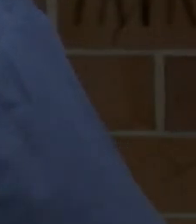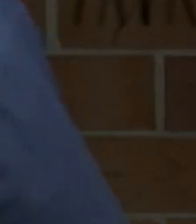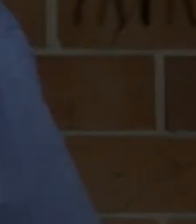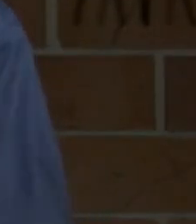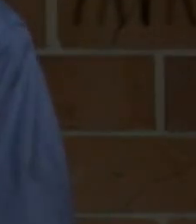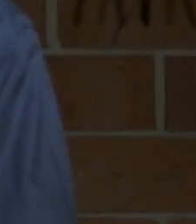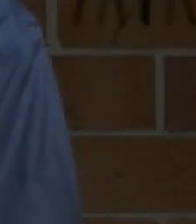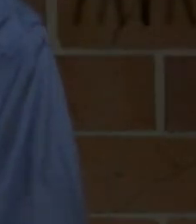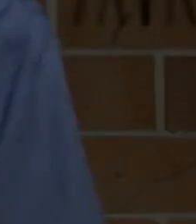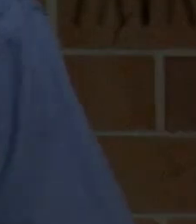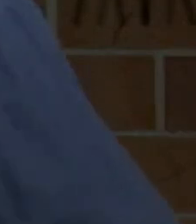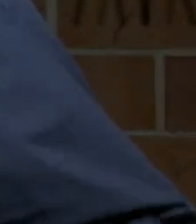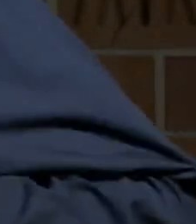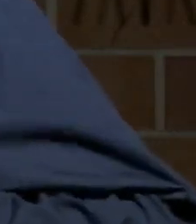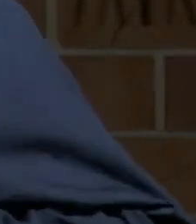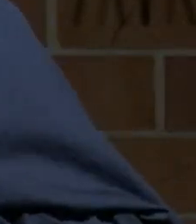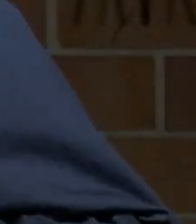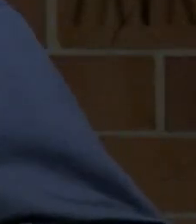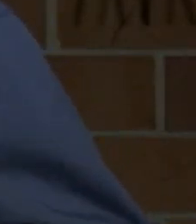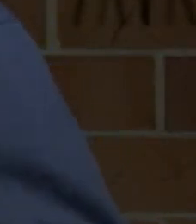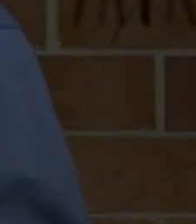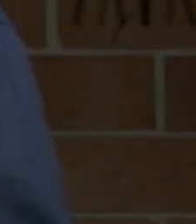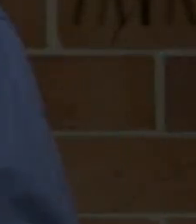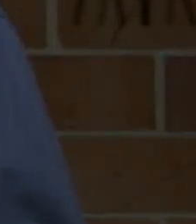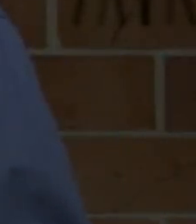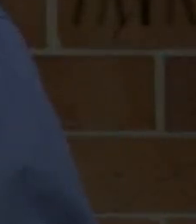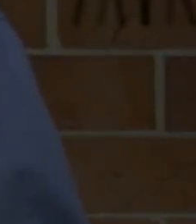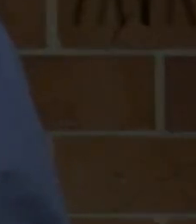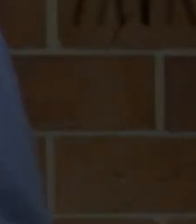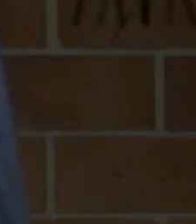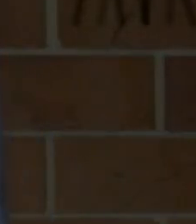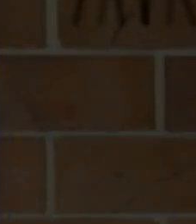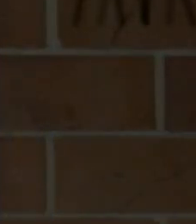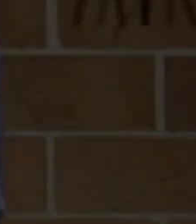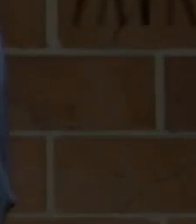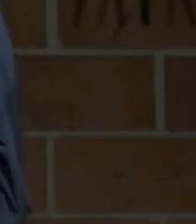Okay, good afternoon, everyone. Forgot my glasses.